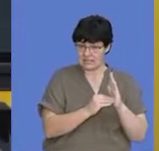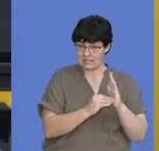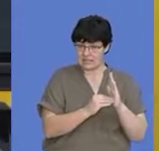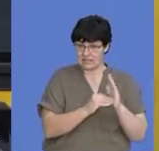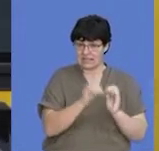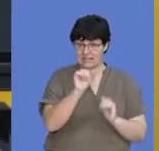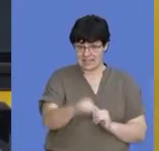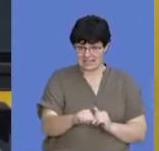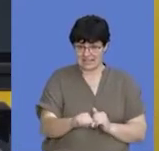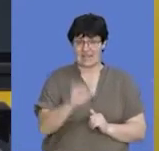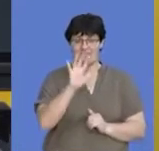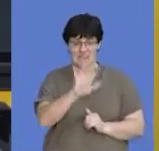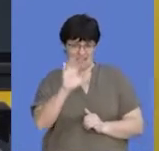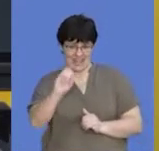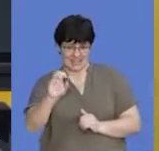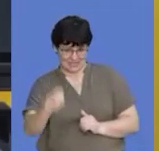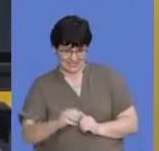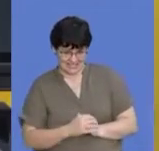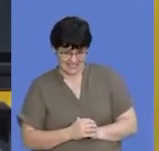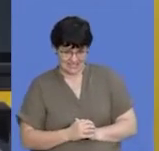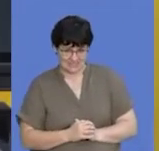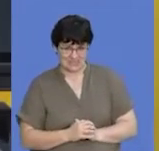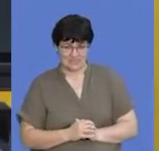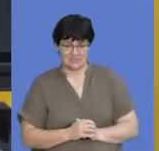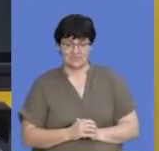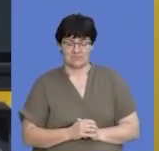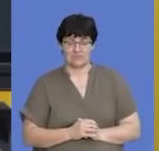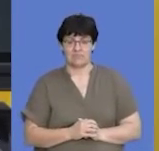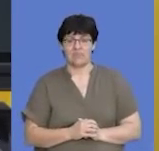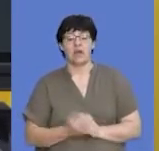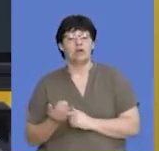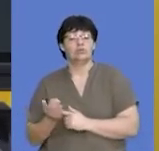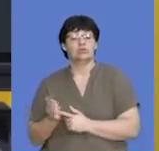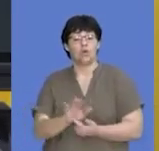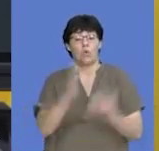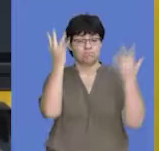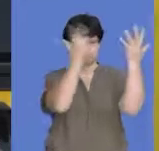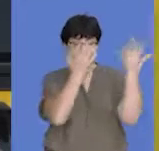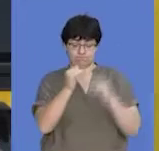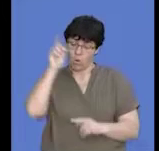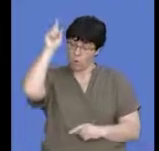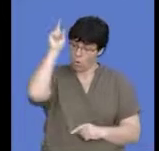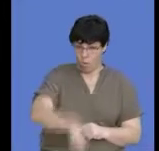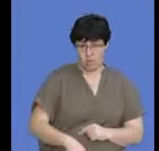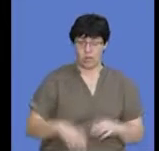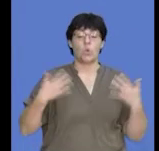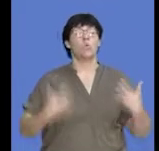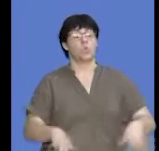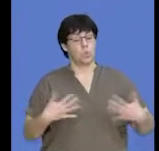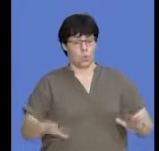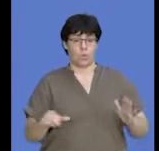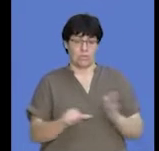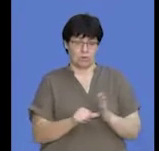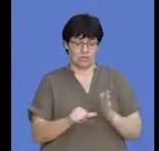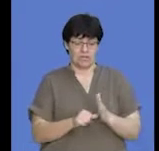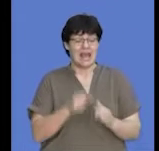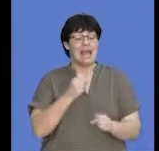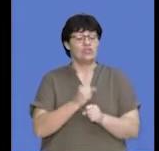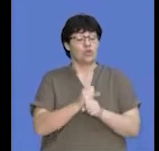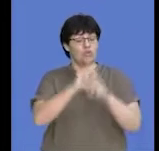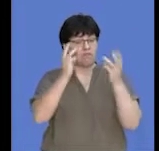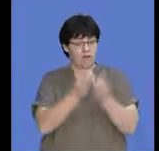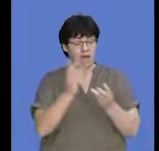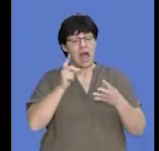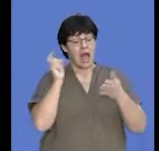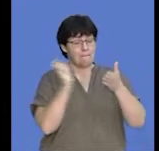yes, 500. So, show all calculations. Very important in that in geography we